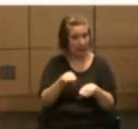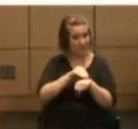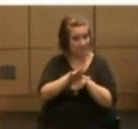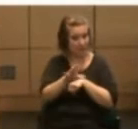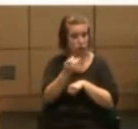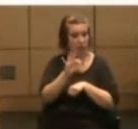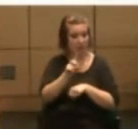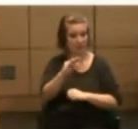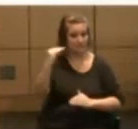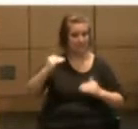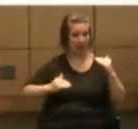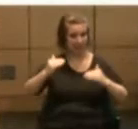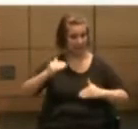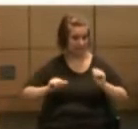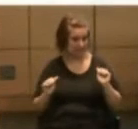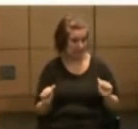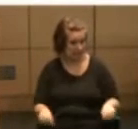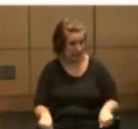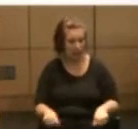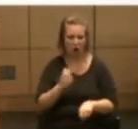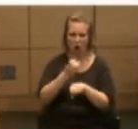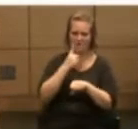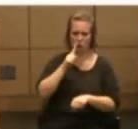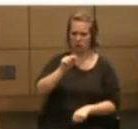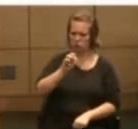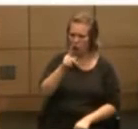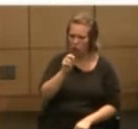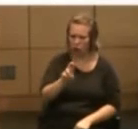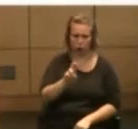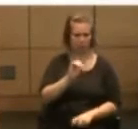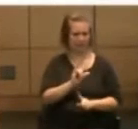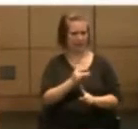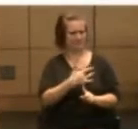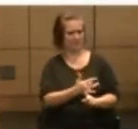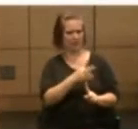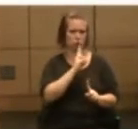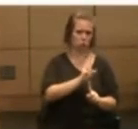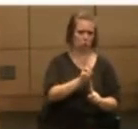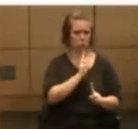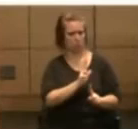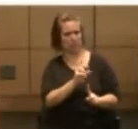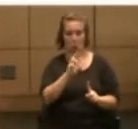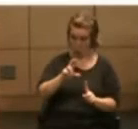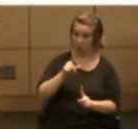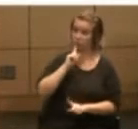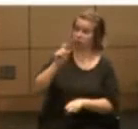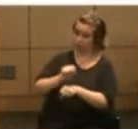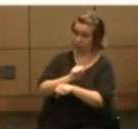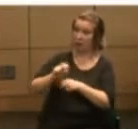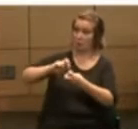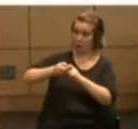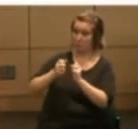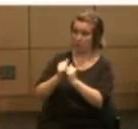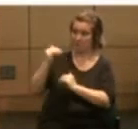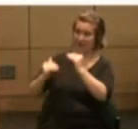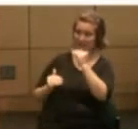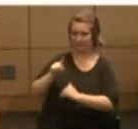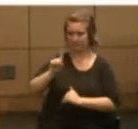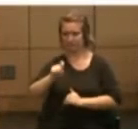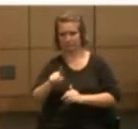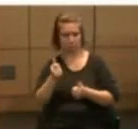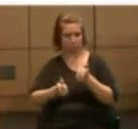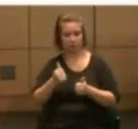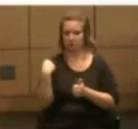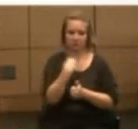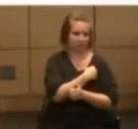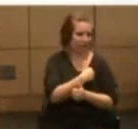child's balance. It's really hard in a toddler. Are they just a toddler and falling over, or do they really have a problem with balance? And so this is something that has yet